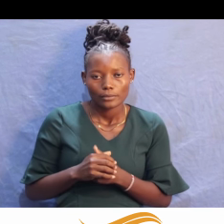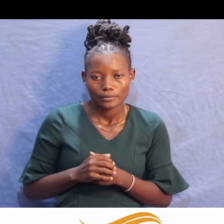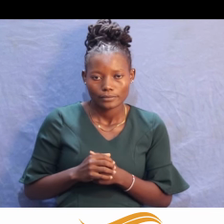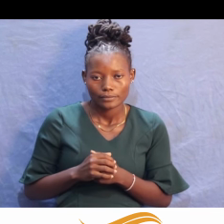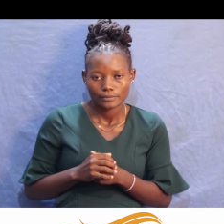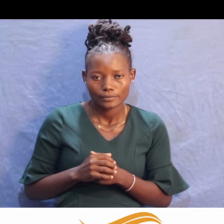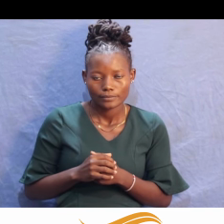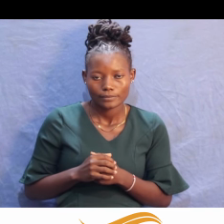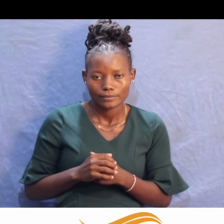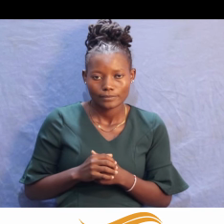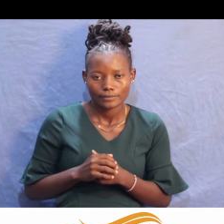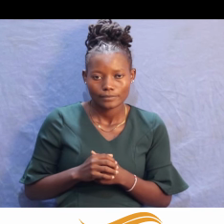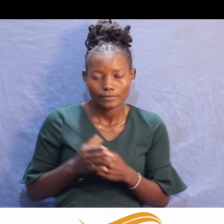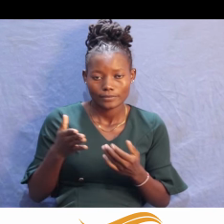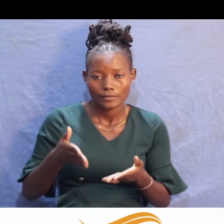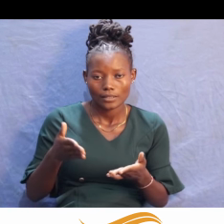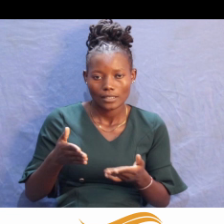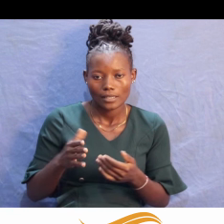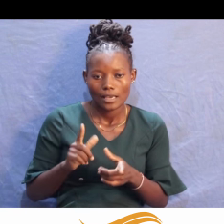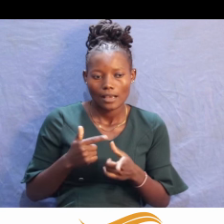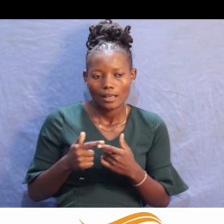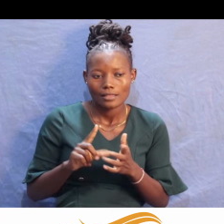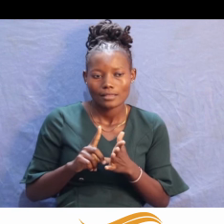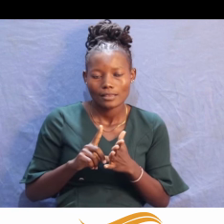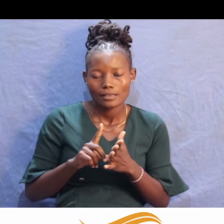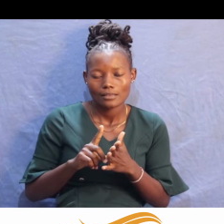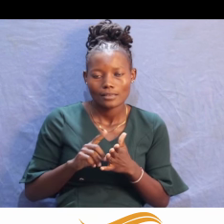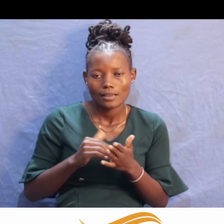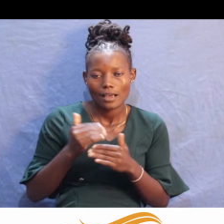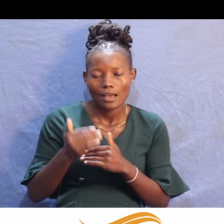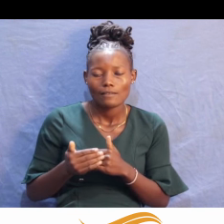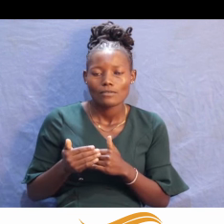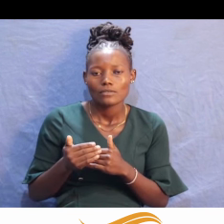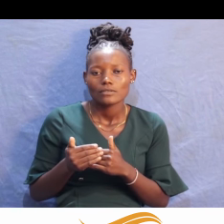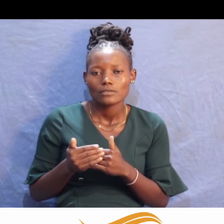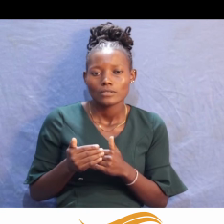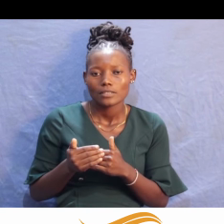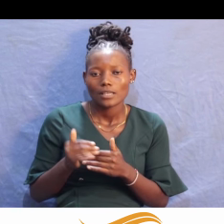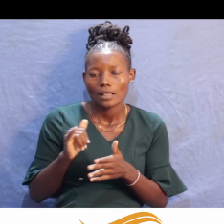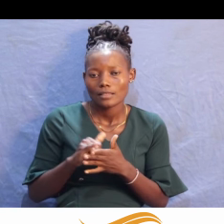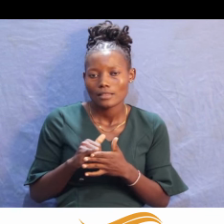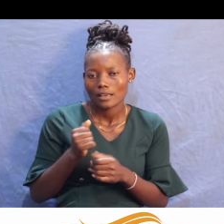non-athlete here, and then after a proper coaching and working, they're going to improve